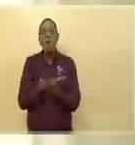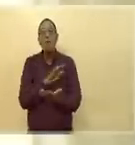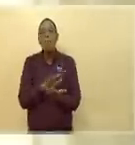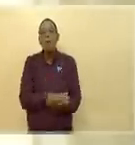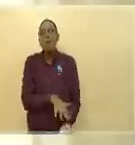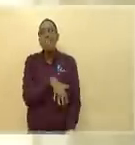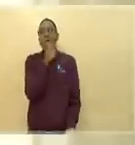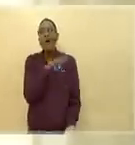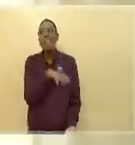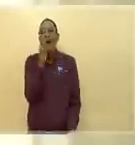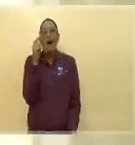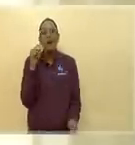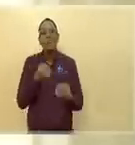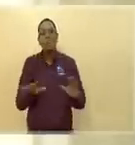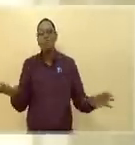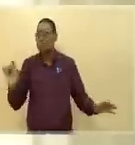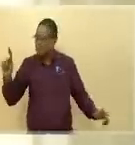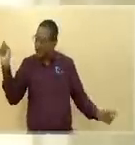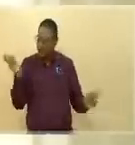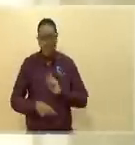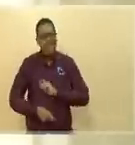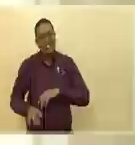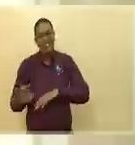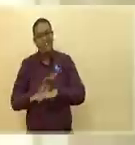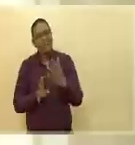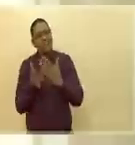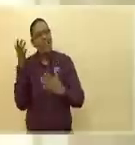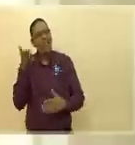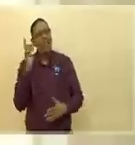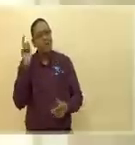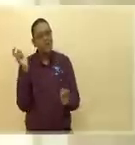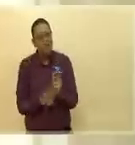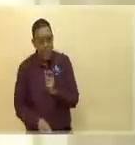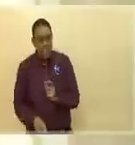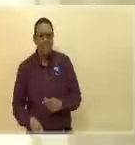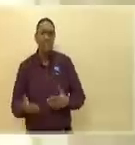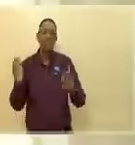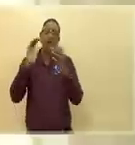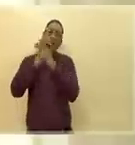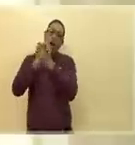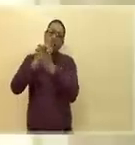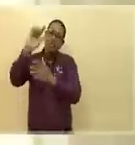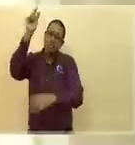course, still predominant. Congratulations to the government of Jamaica for